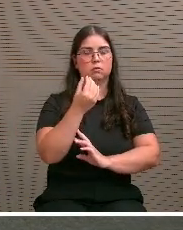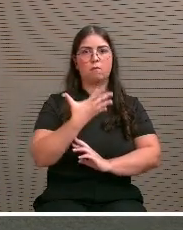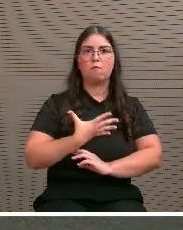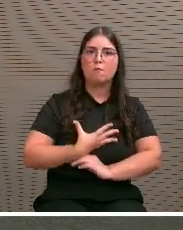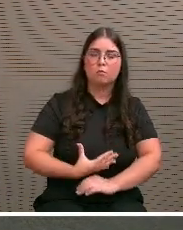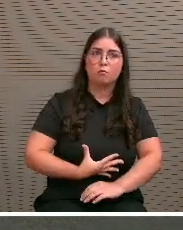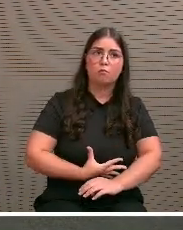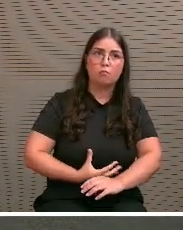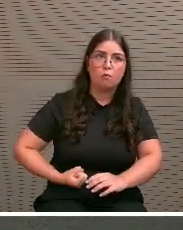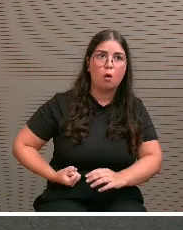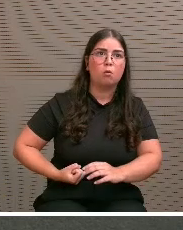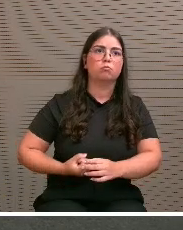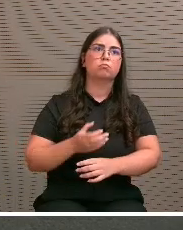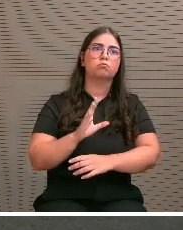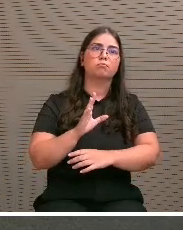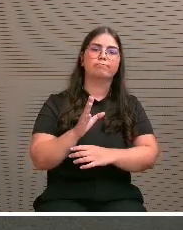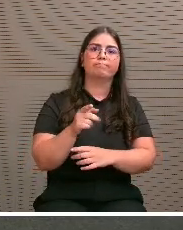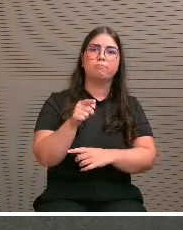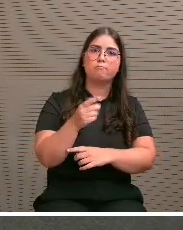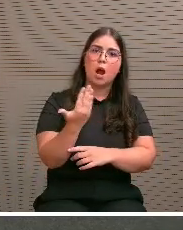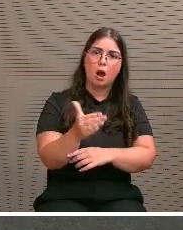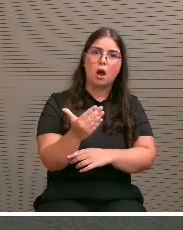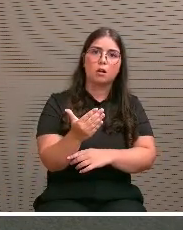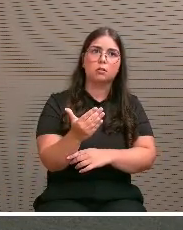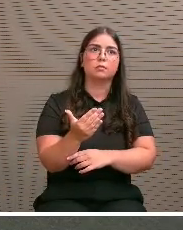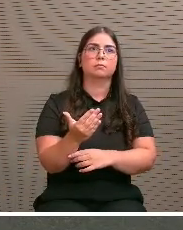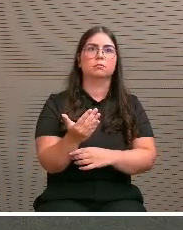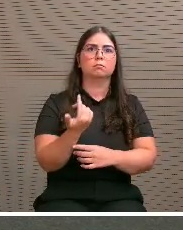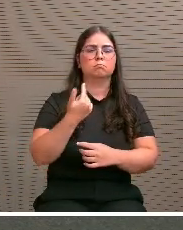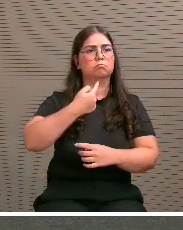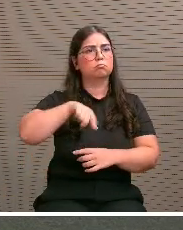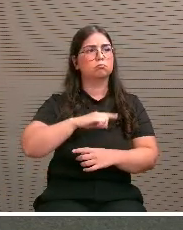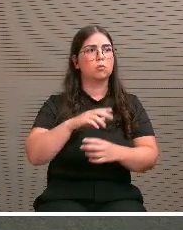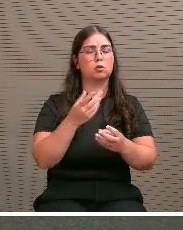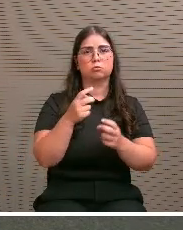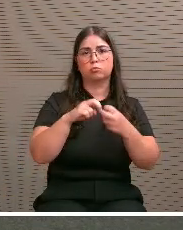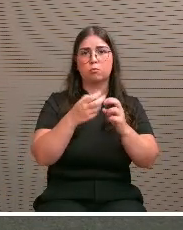We can do something about that. Why don't we?